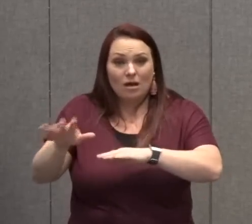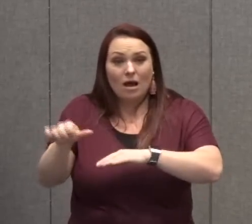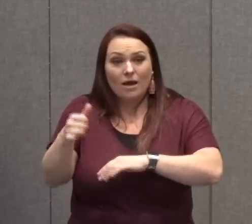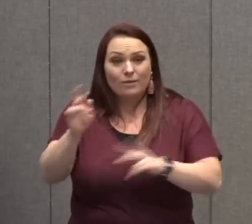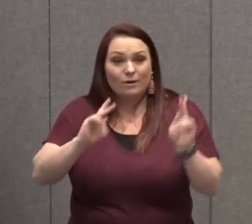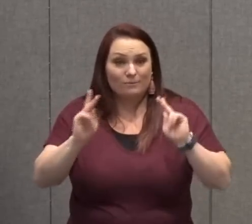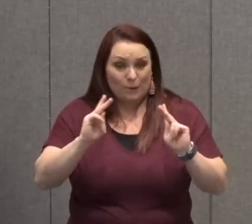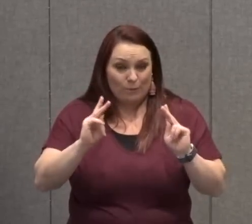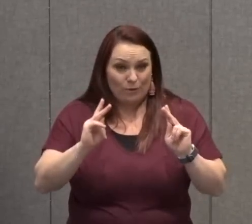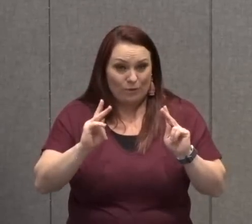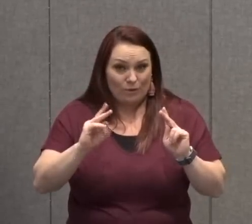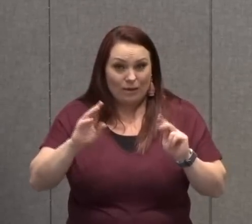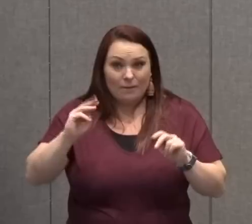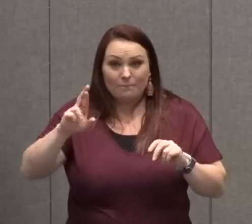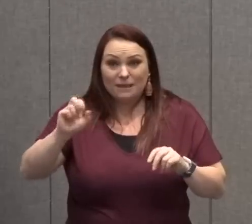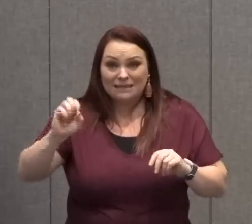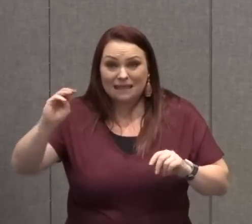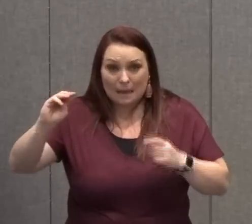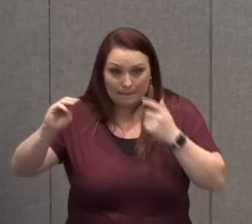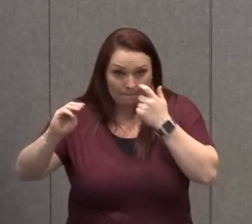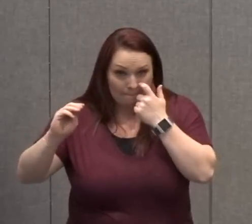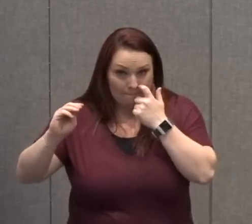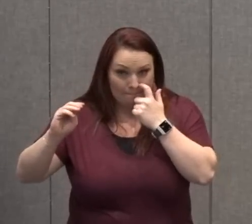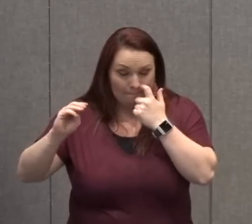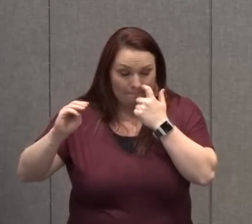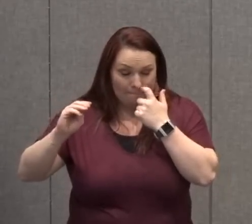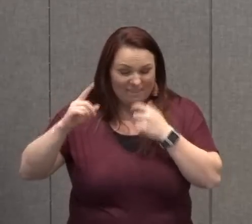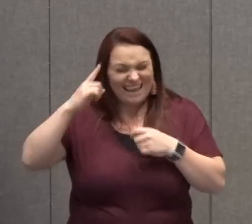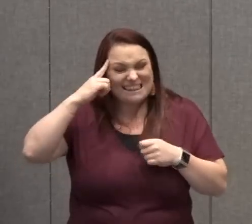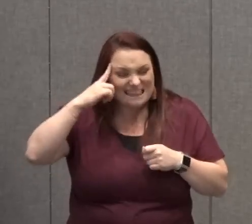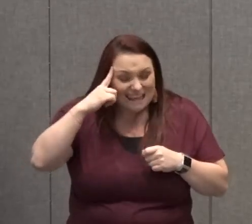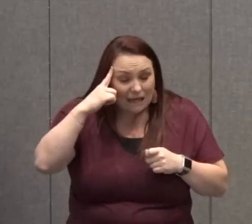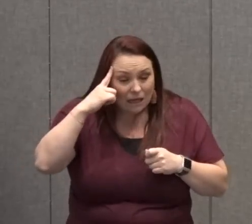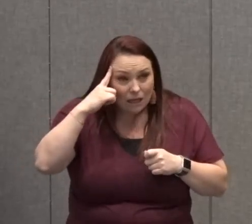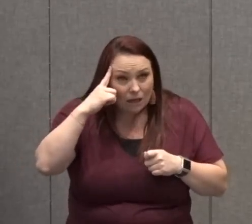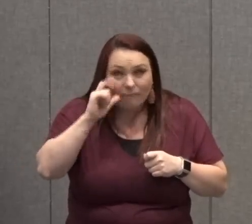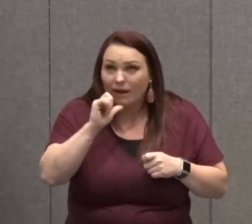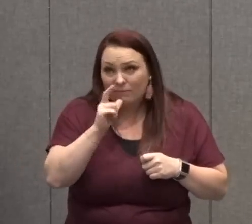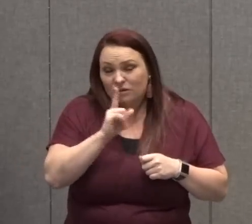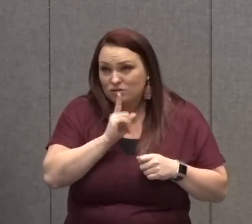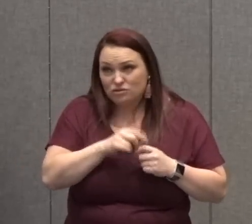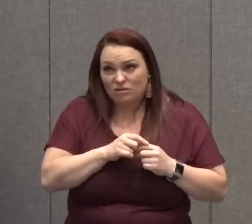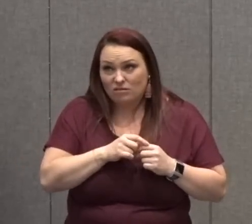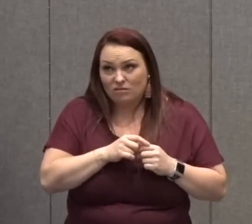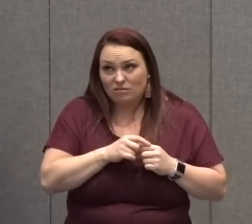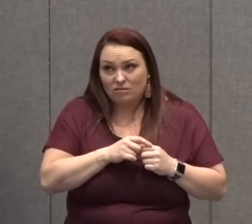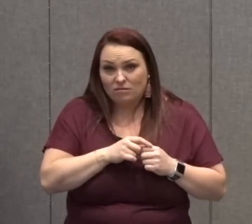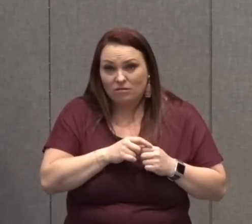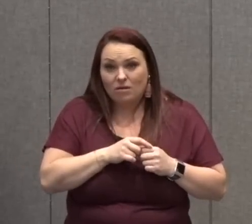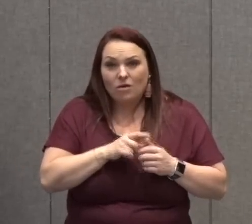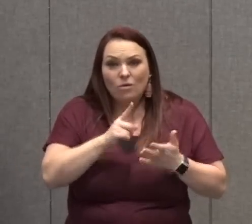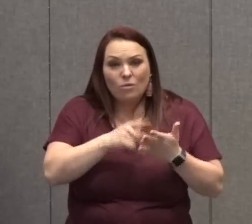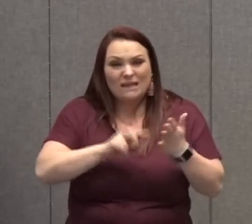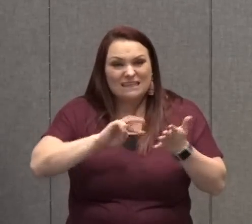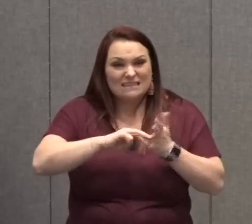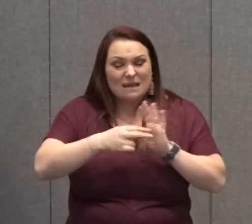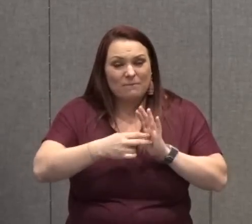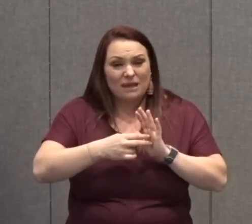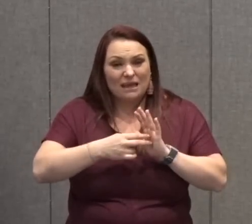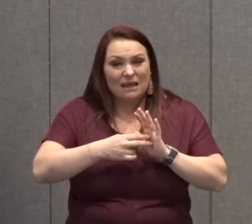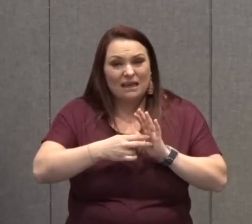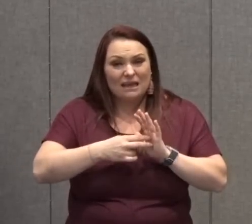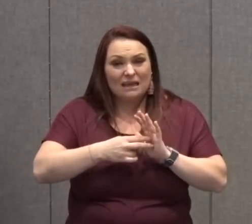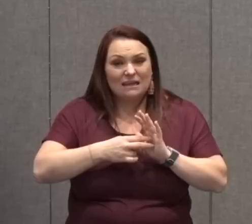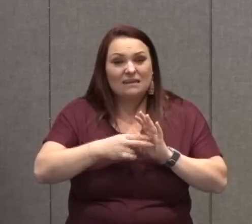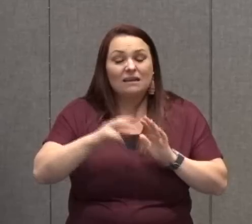Ms. Martindale I think but I'm not sure what is being empathetic or what is